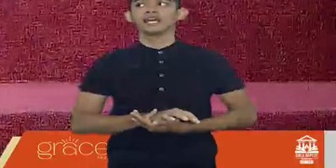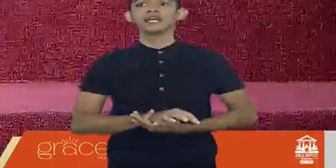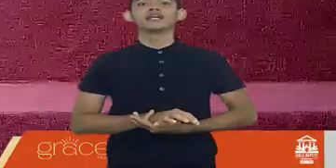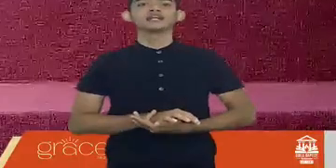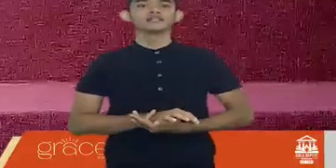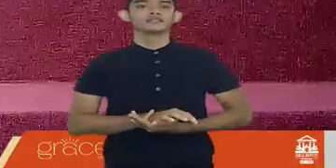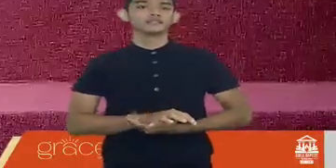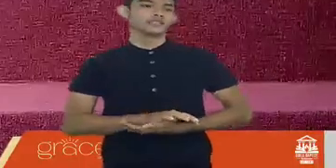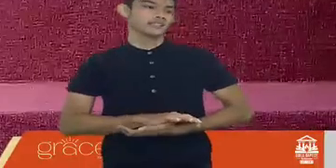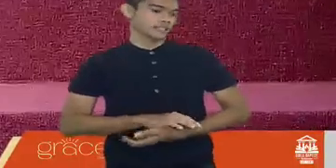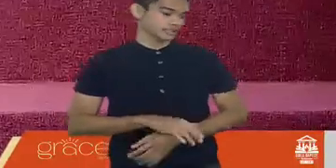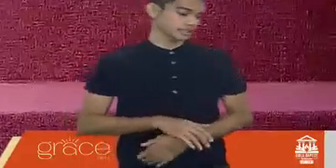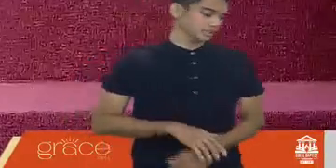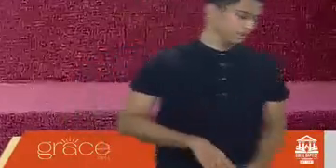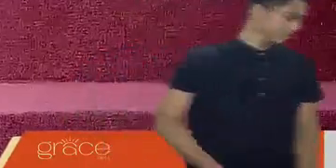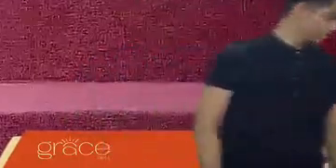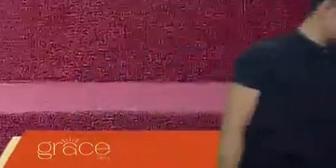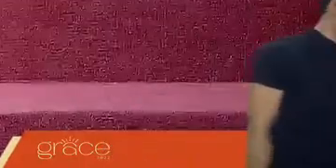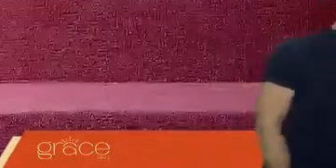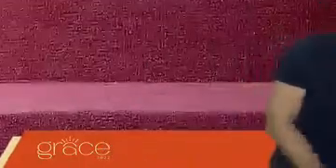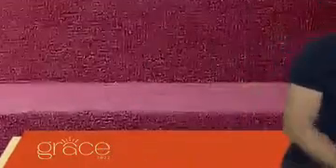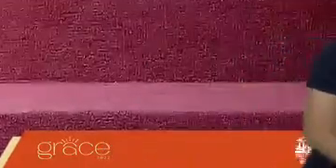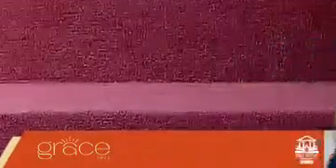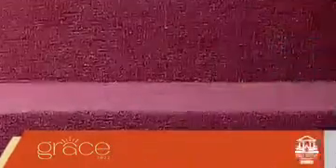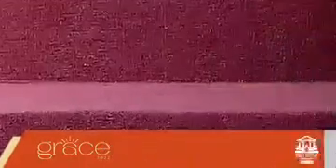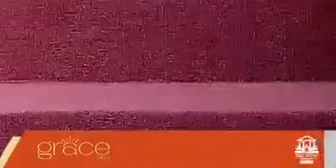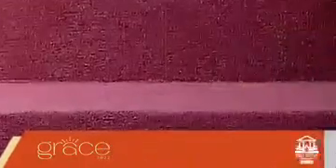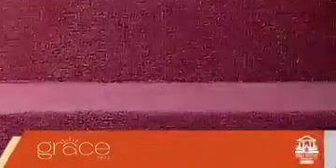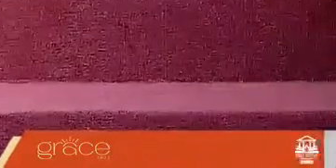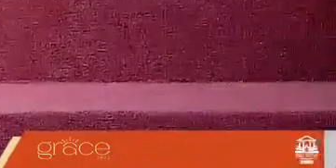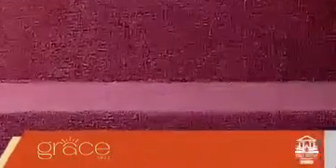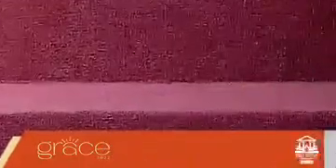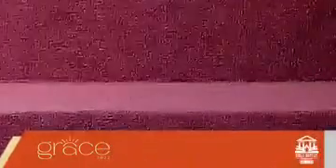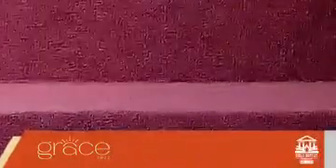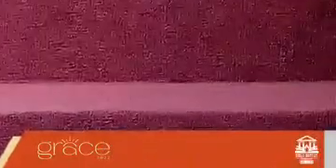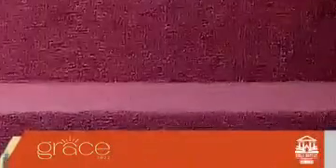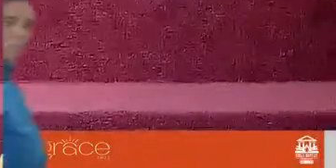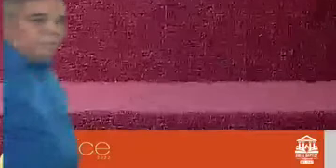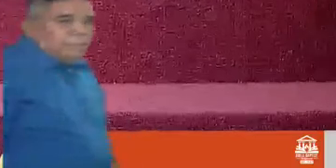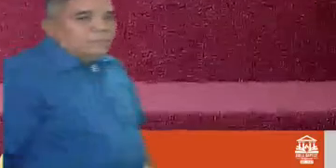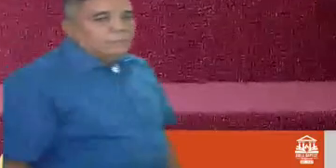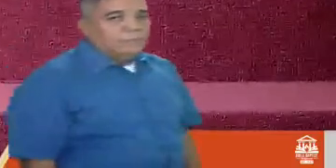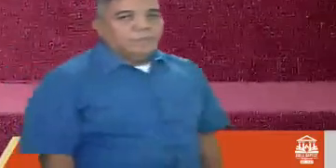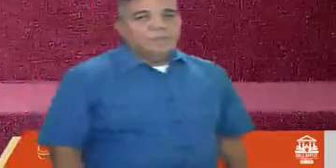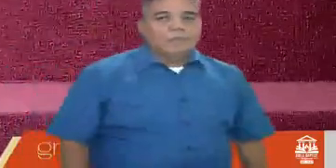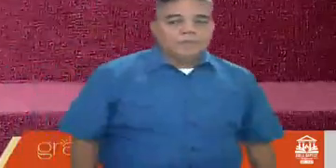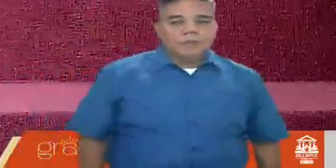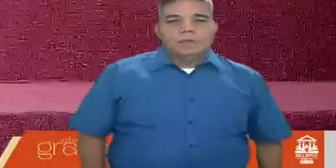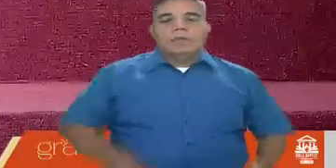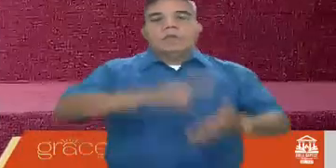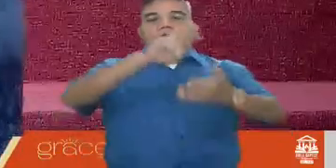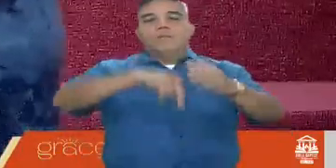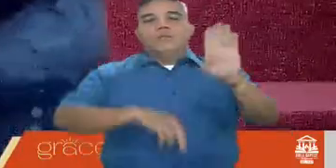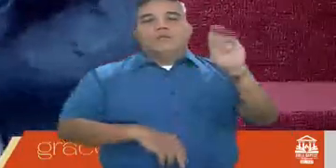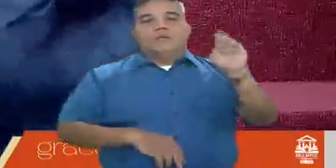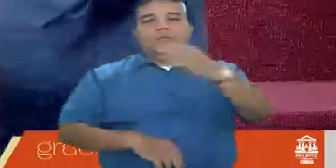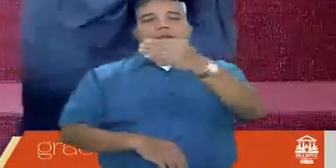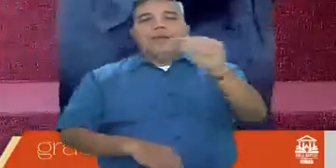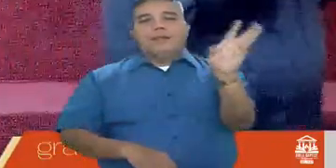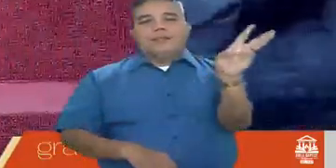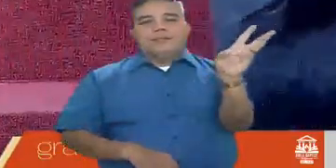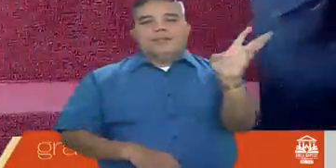12. Hebrews chapter 12, and we shall be reading together the verses from verse 14, 15,